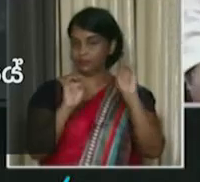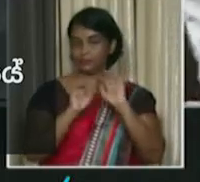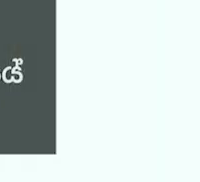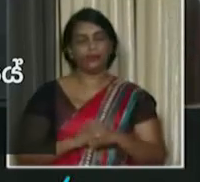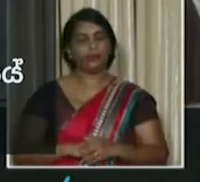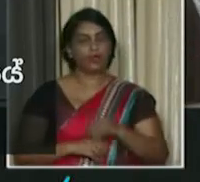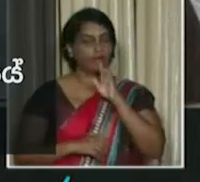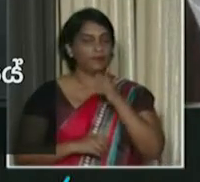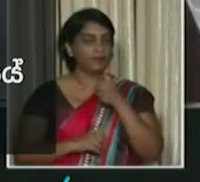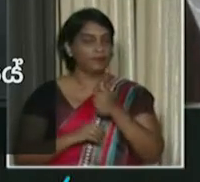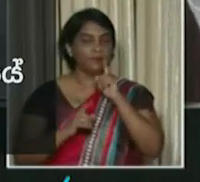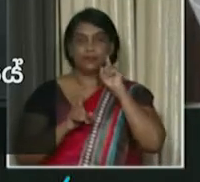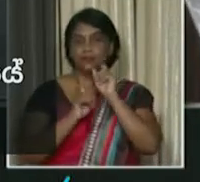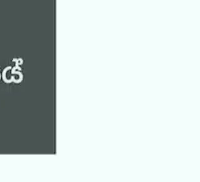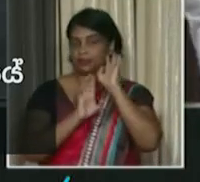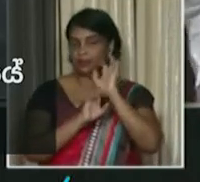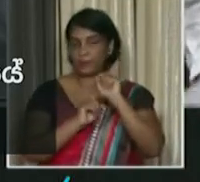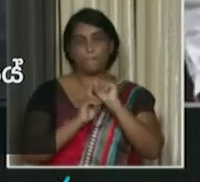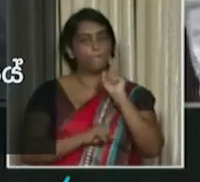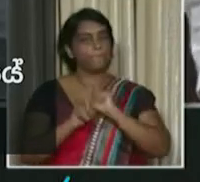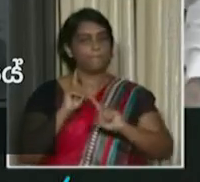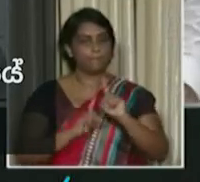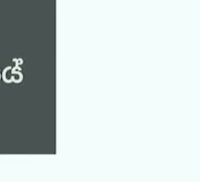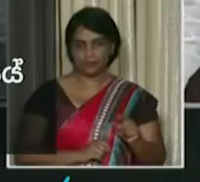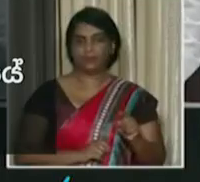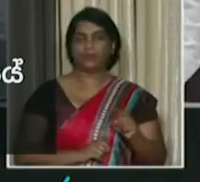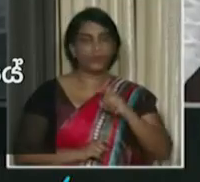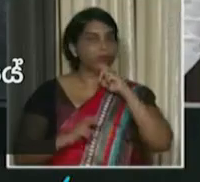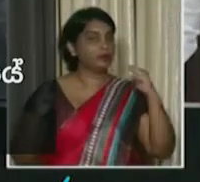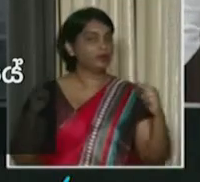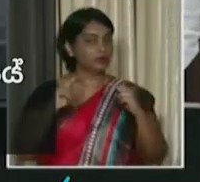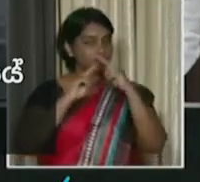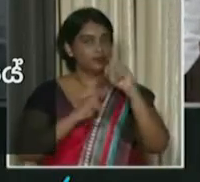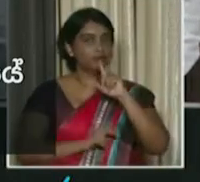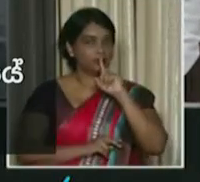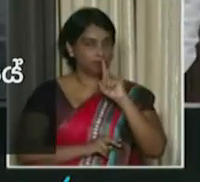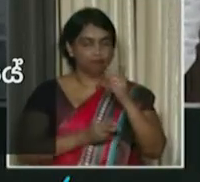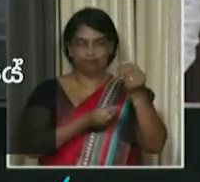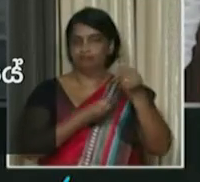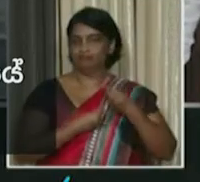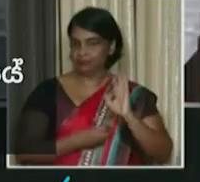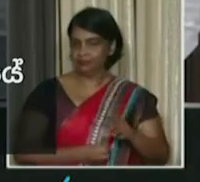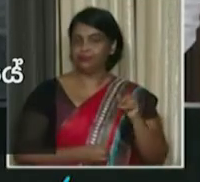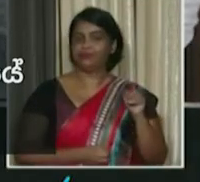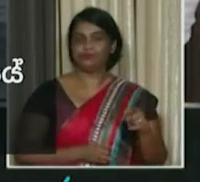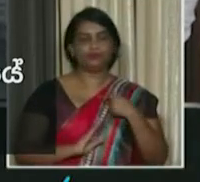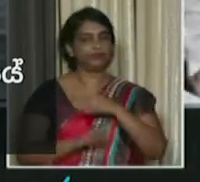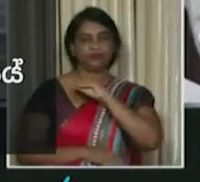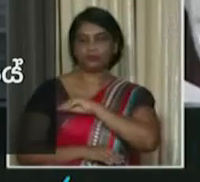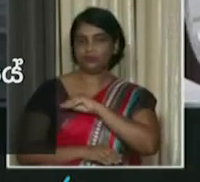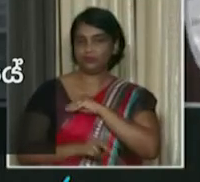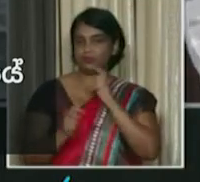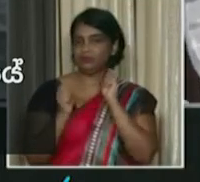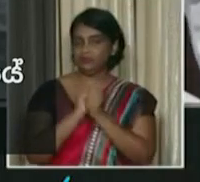I wish to announce to Parliament that I have received the determination of the Supreme Court in respect of the bill title Internal Revenue Amendment, which was challenged